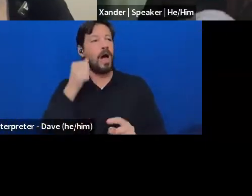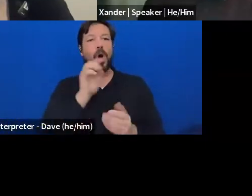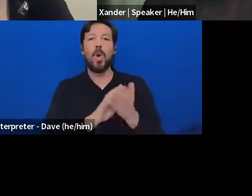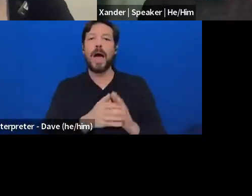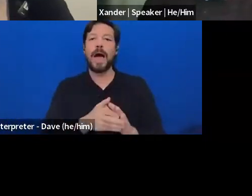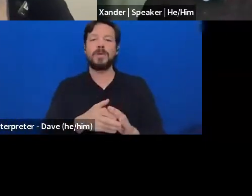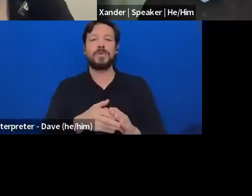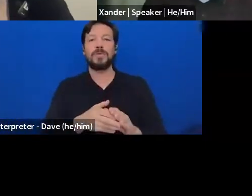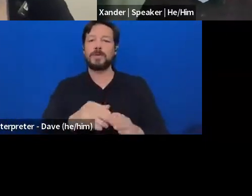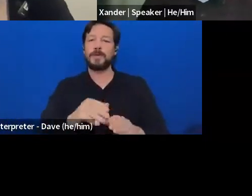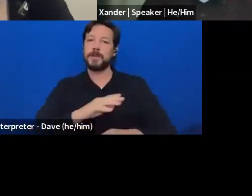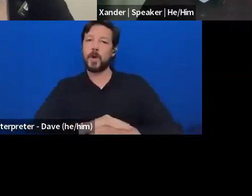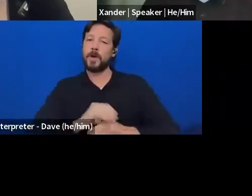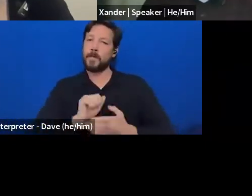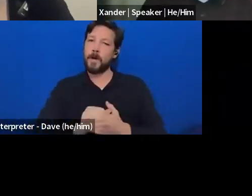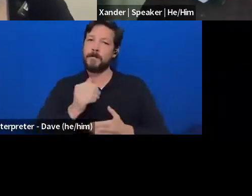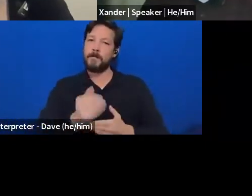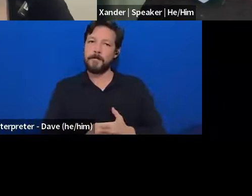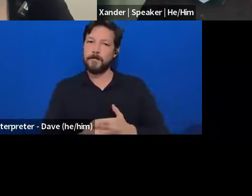leads into this.